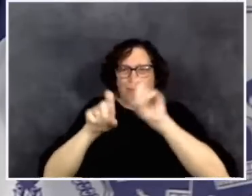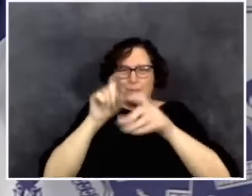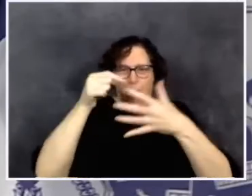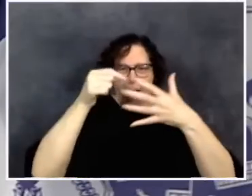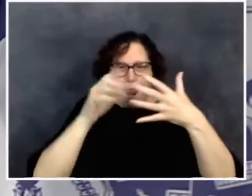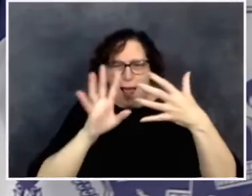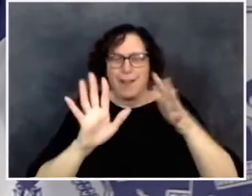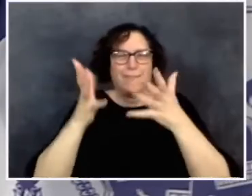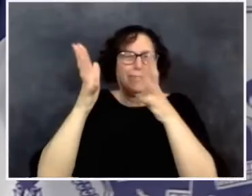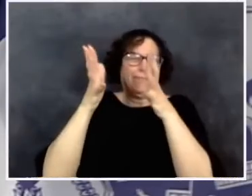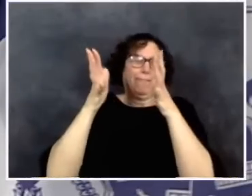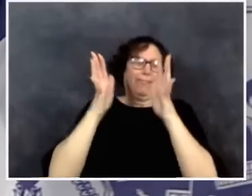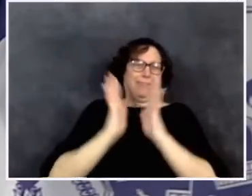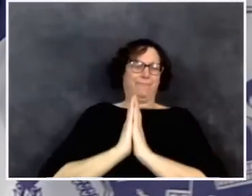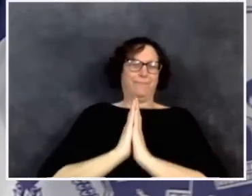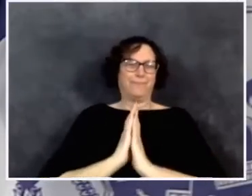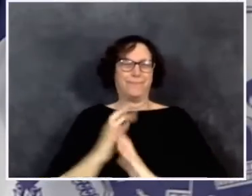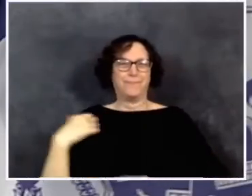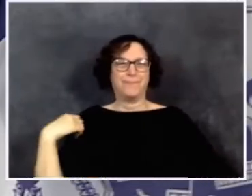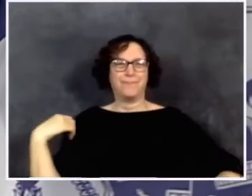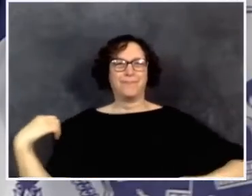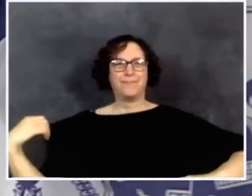a good set of questions right there.